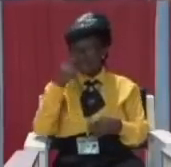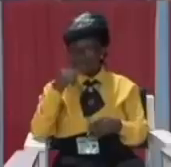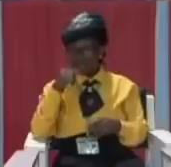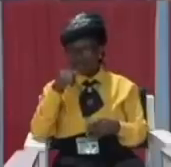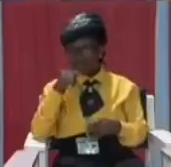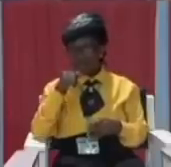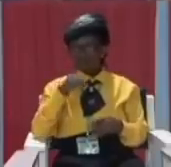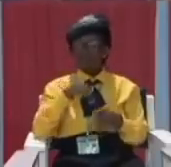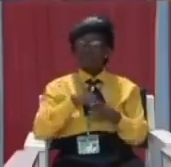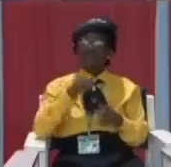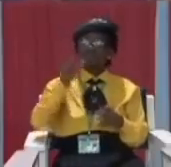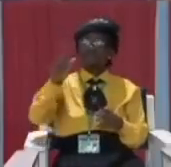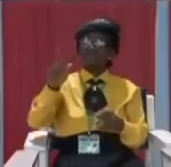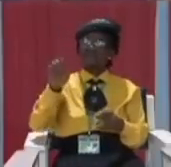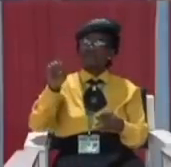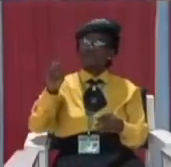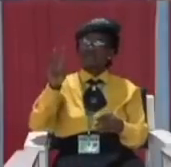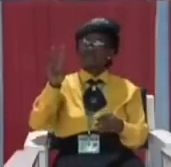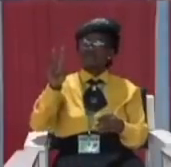in Leviticus chapter 6,